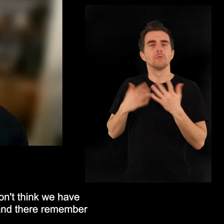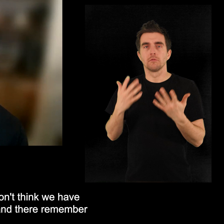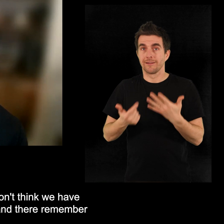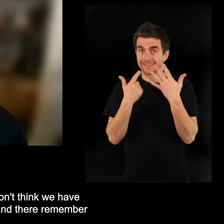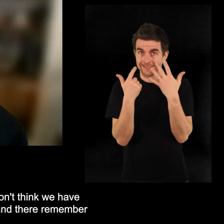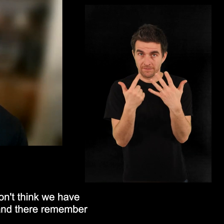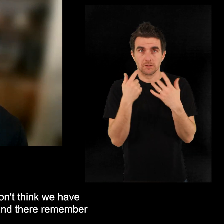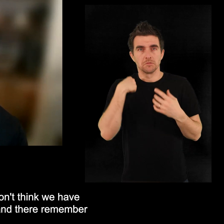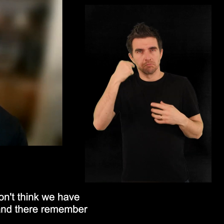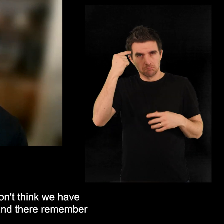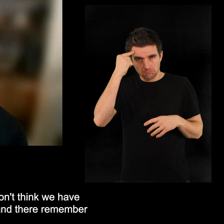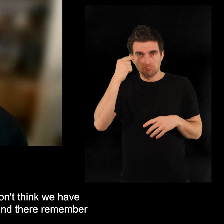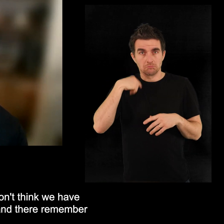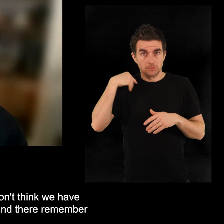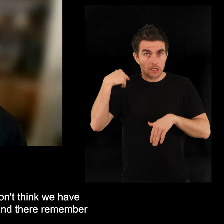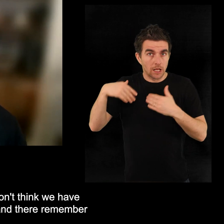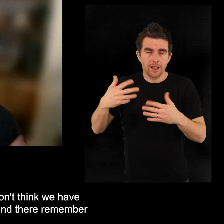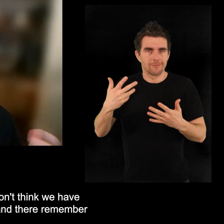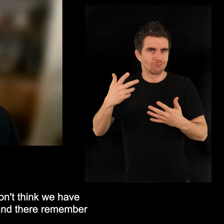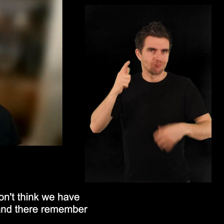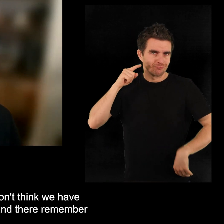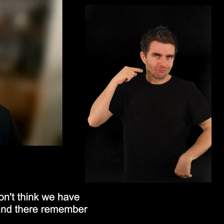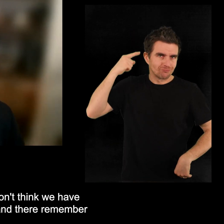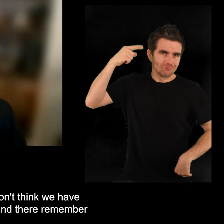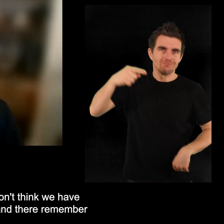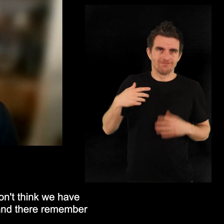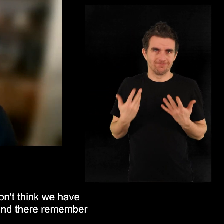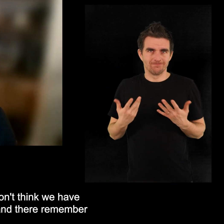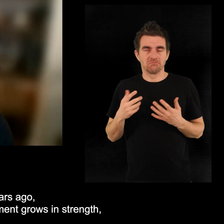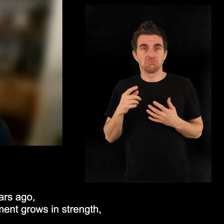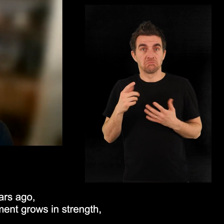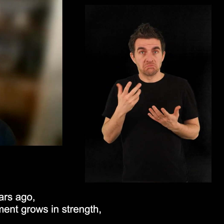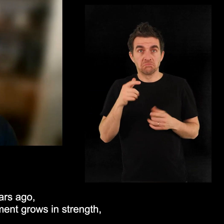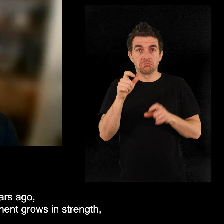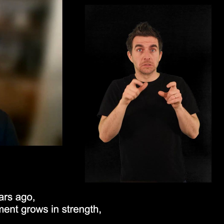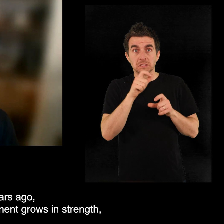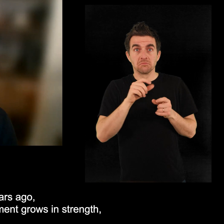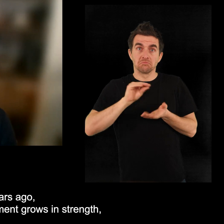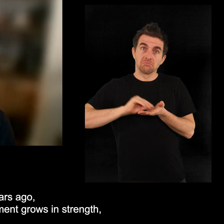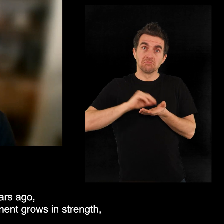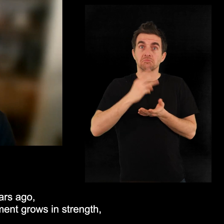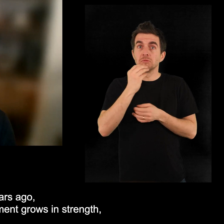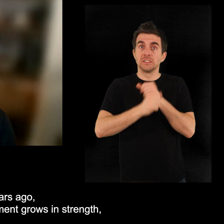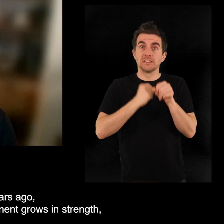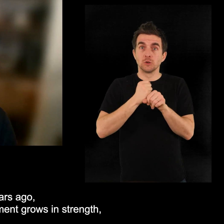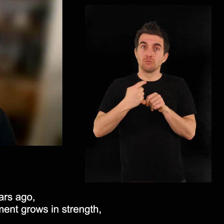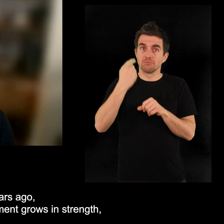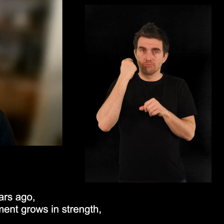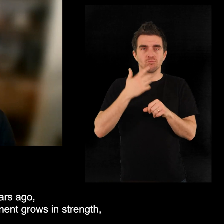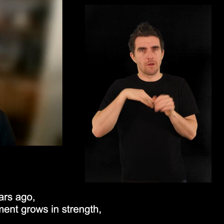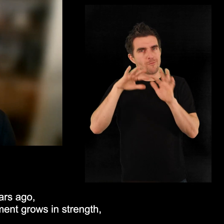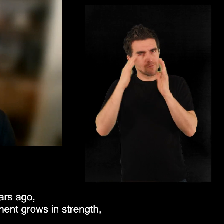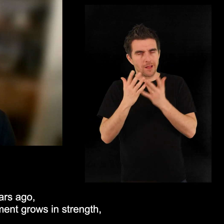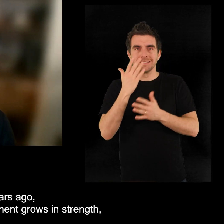stage 7, which I don't think we've really got to yet, the future. And there, remember, people are writing this 30 years ago. Worldwide